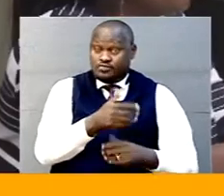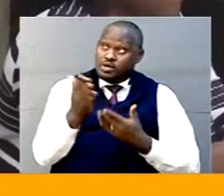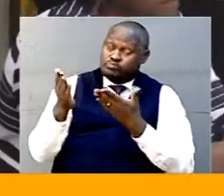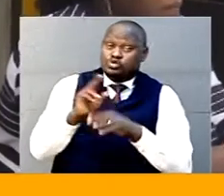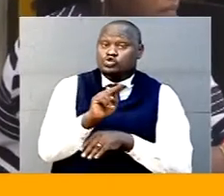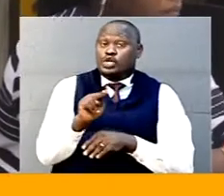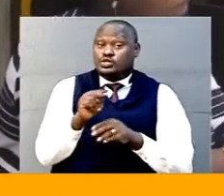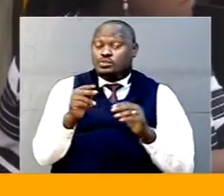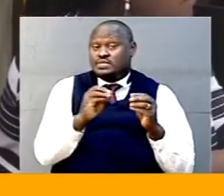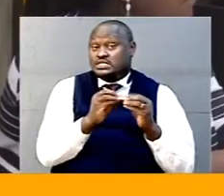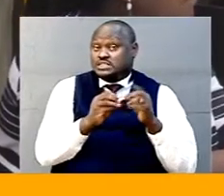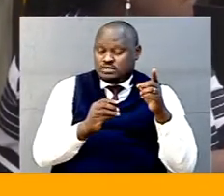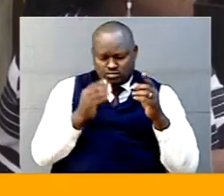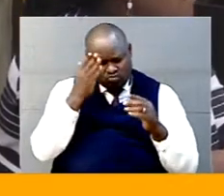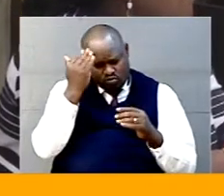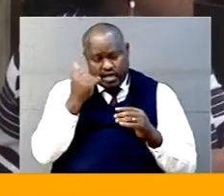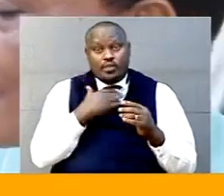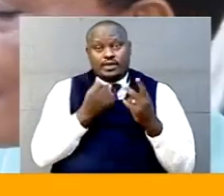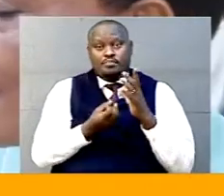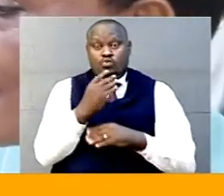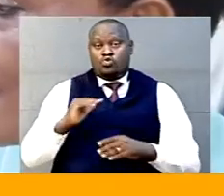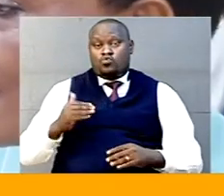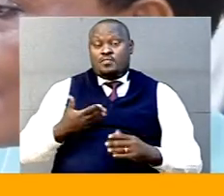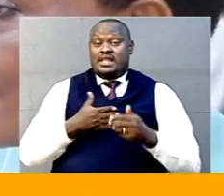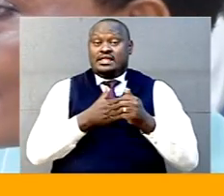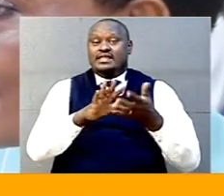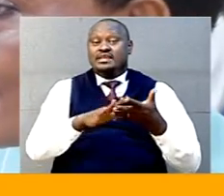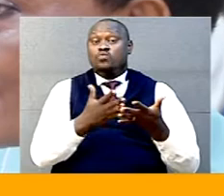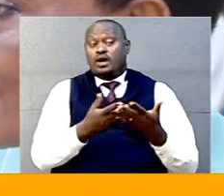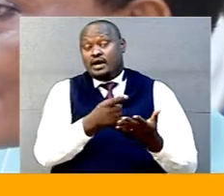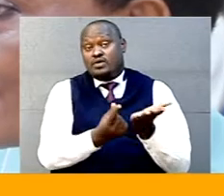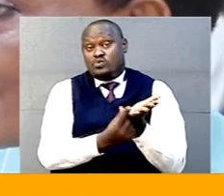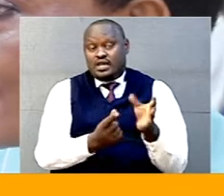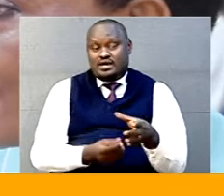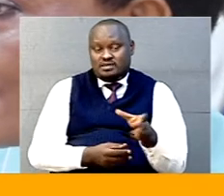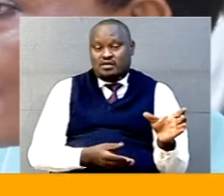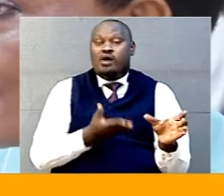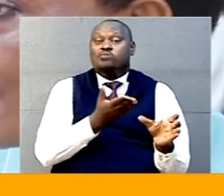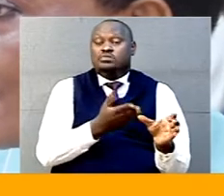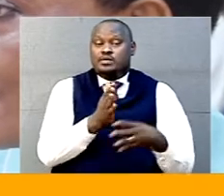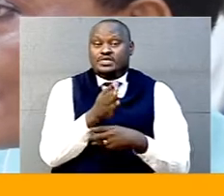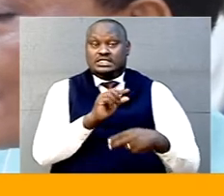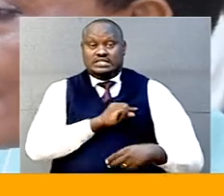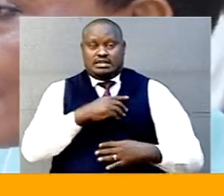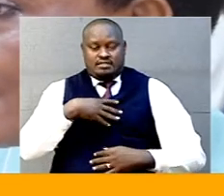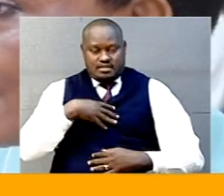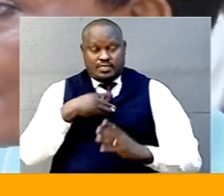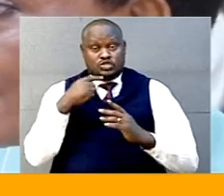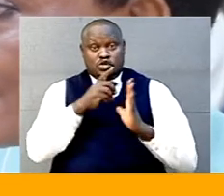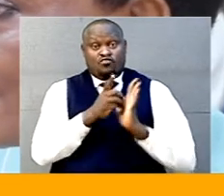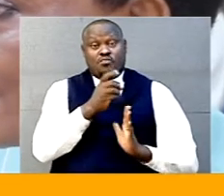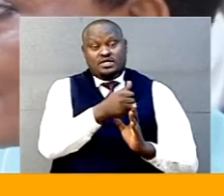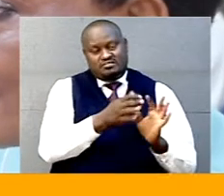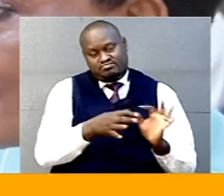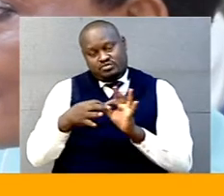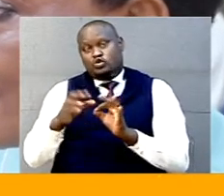for the Establishment of Women Leaders Network Uganda chapter, organized by the Ministry of Gender, Labour and Social Development in collaboration